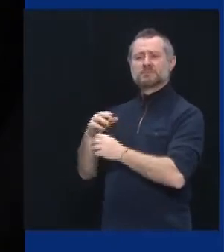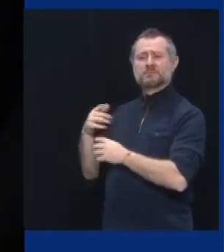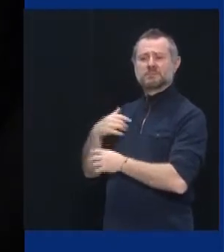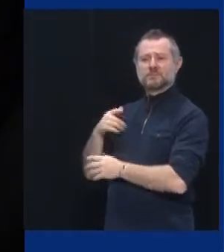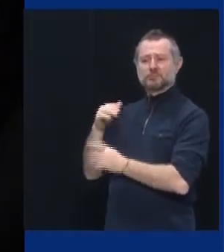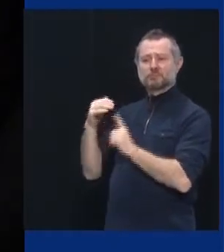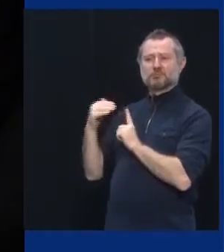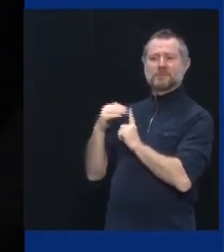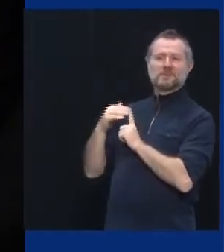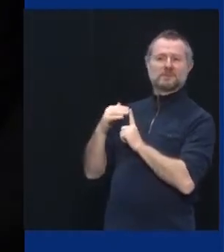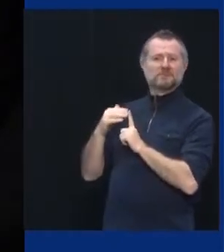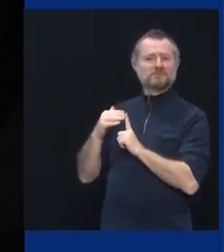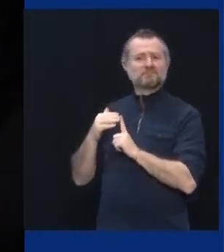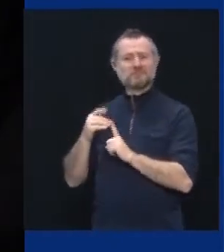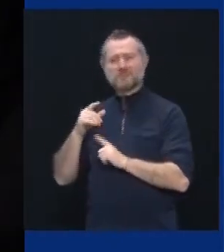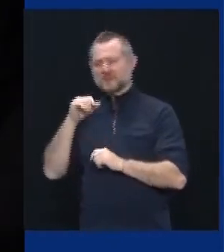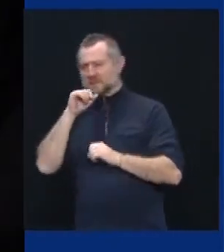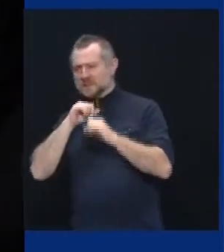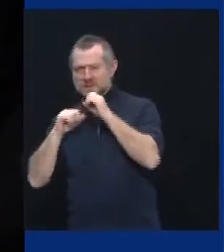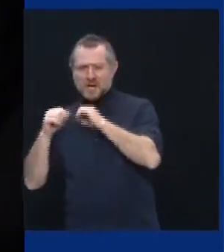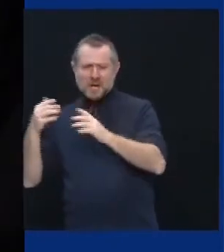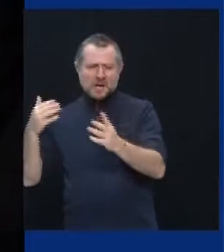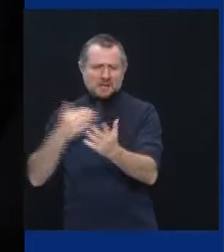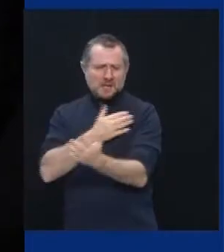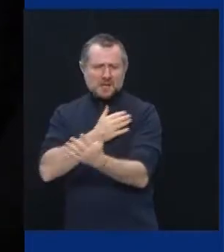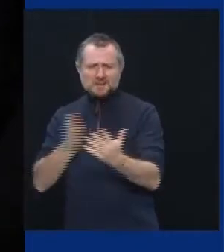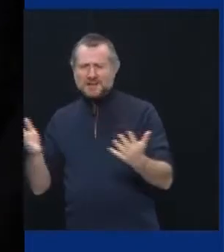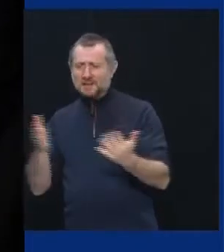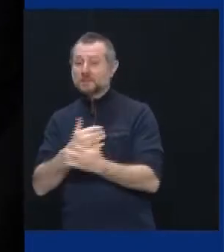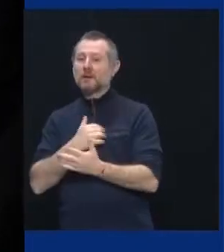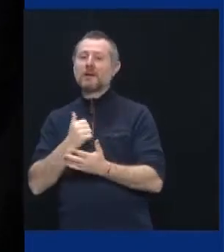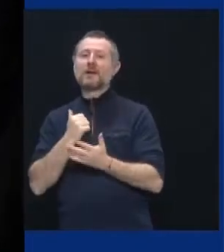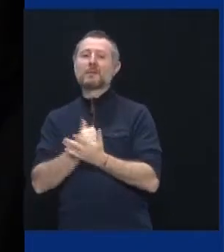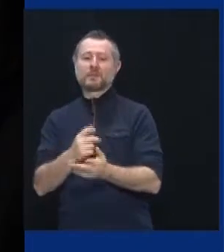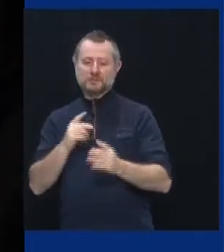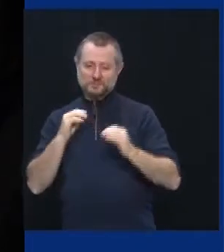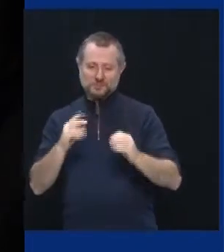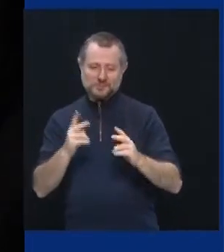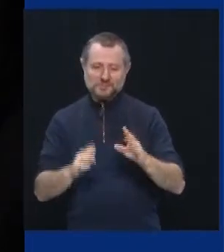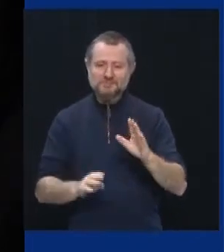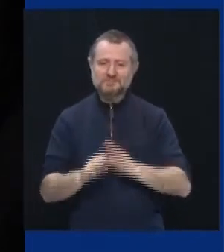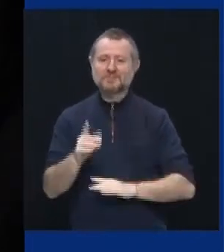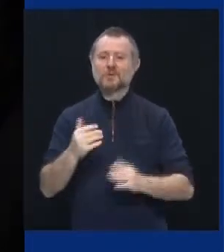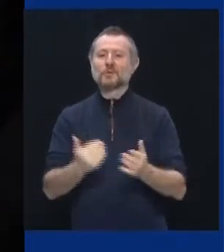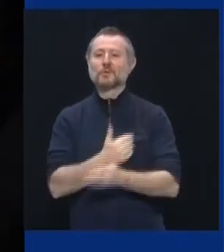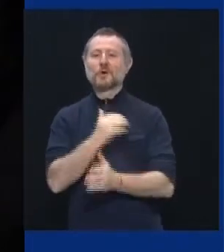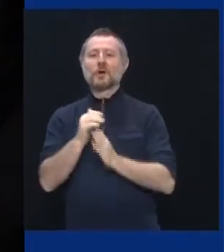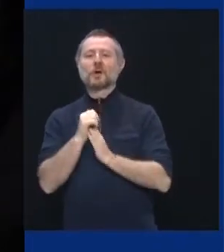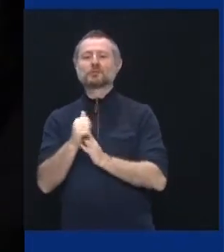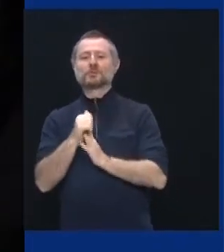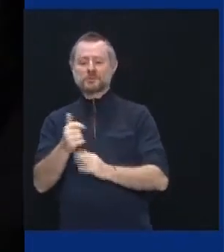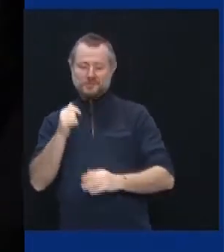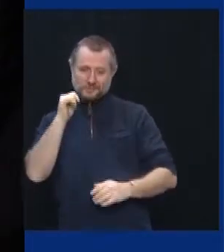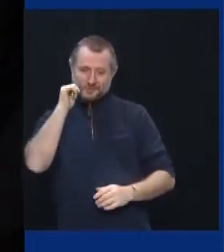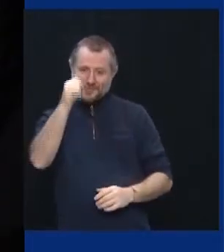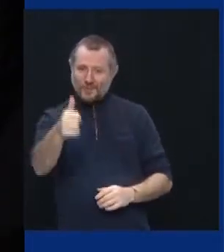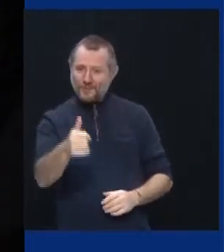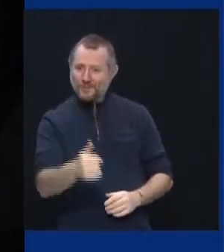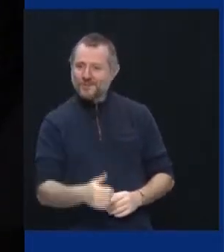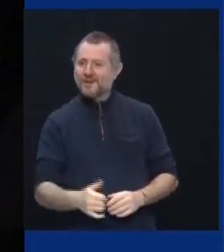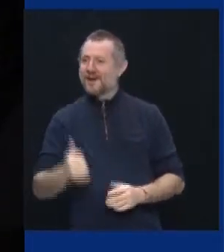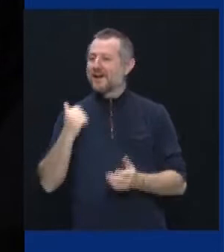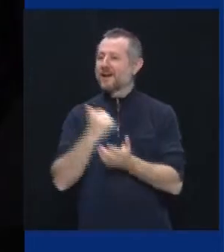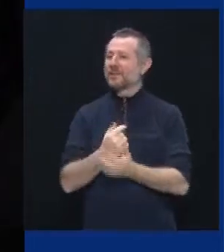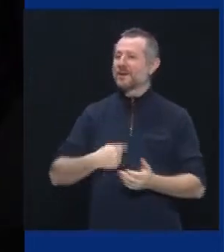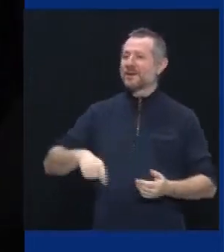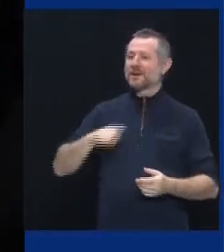help to formulate the leaders for tomorrow. Yes. But this entire complex will chart the course for where we're going.